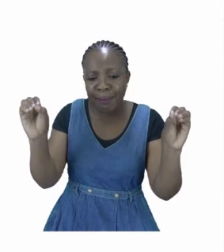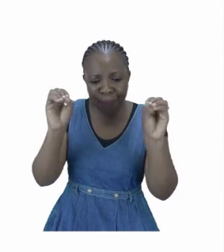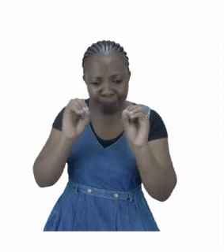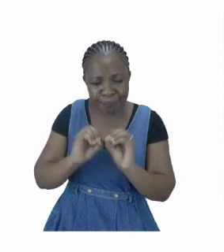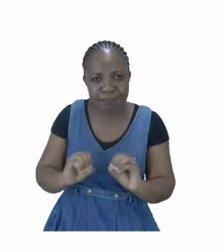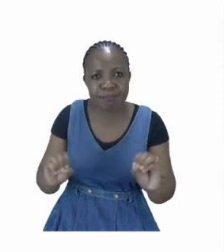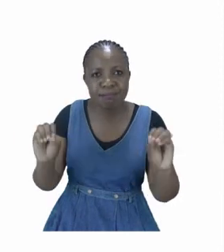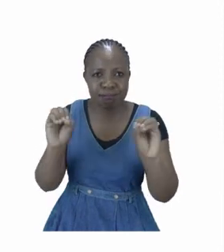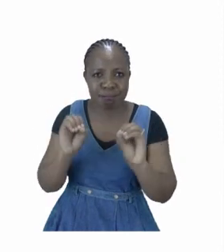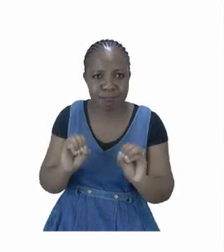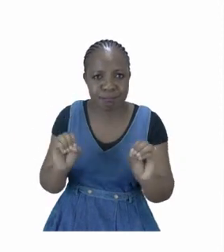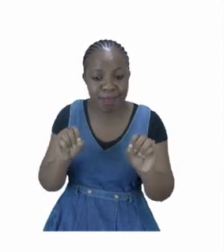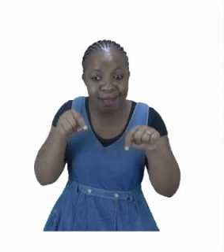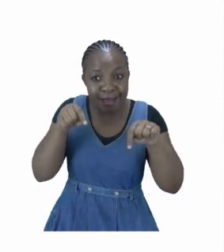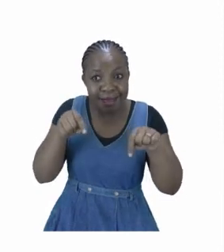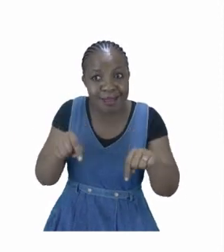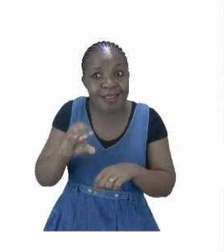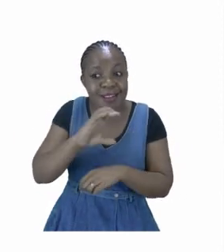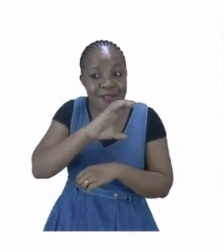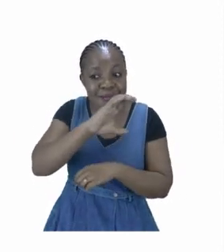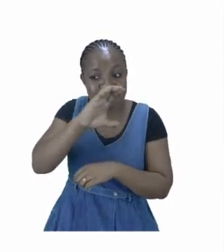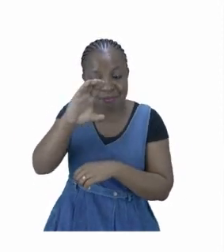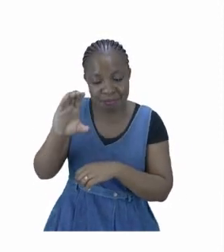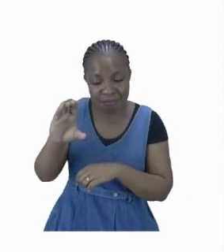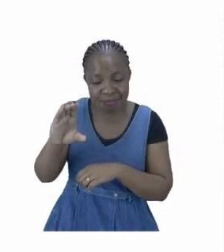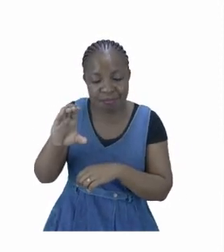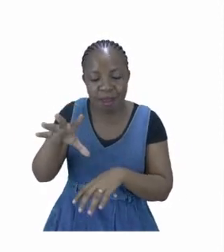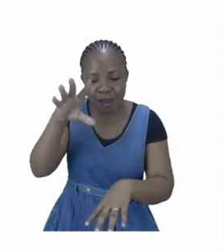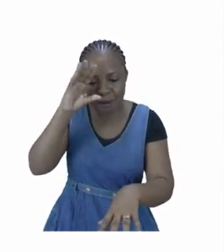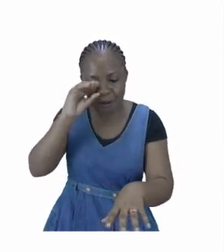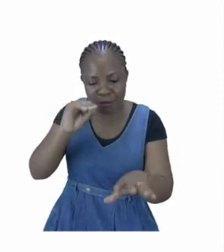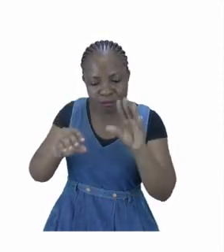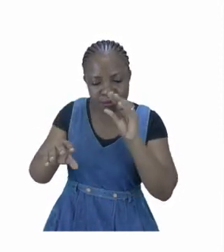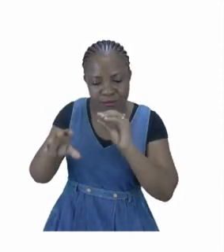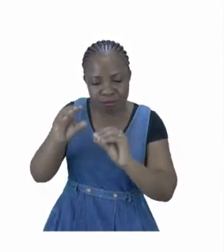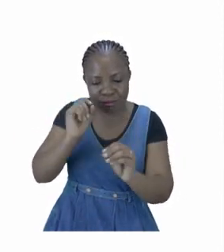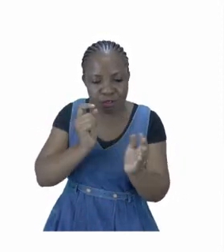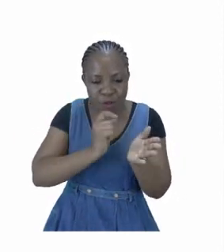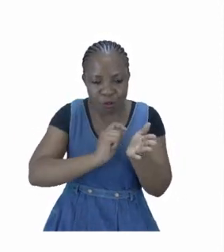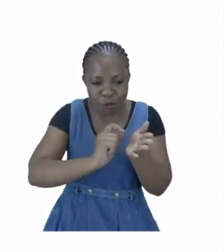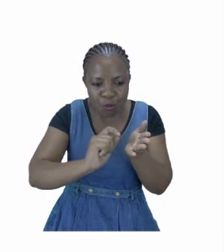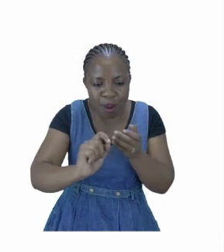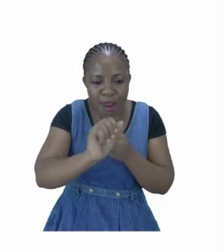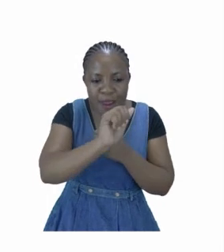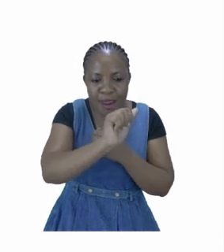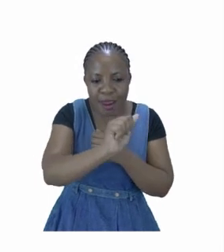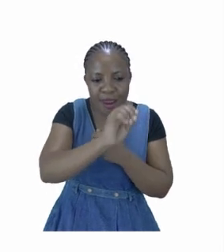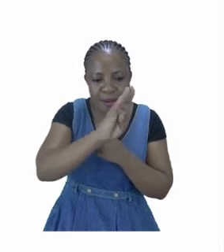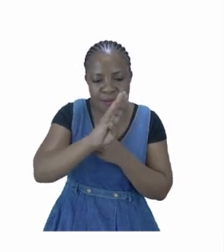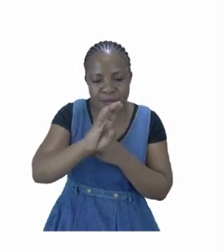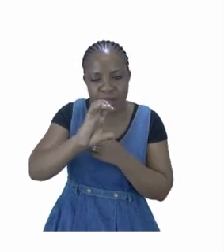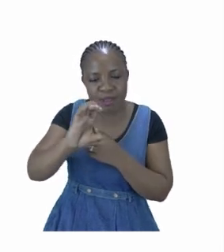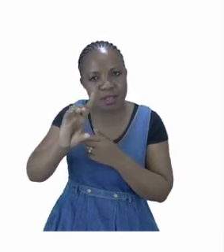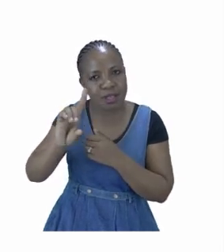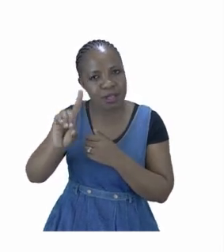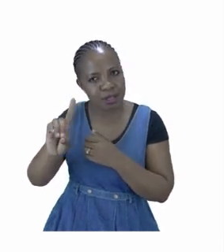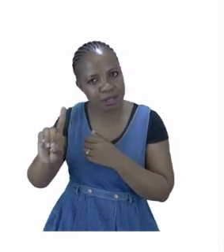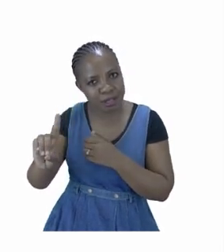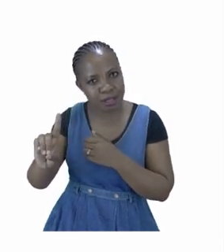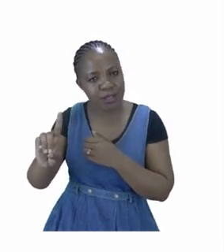This month, I am learning to write the alphabet and draw numbers in